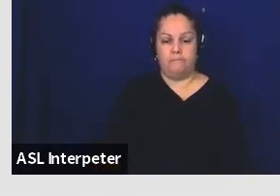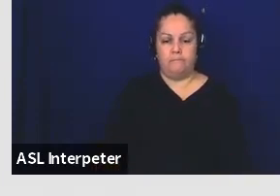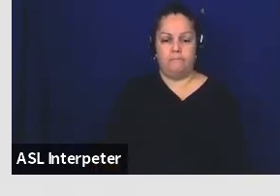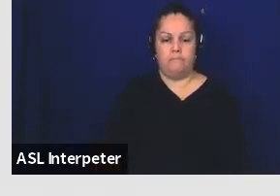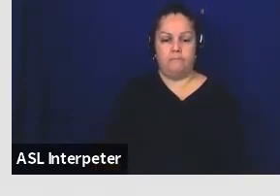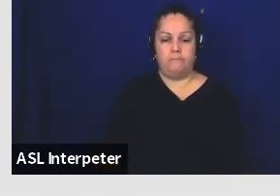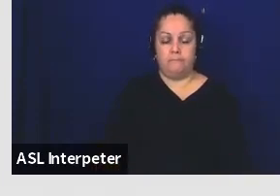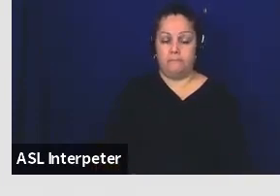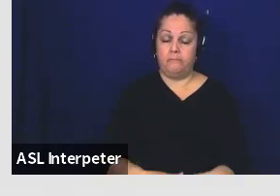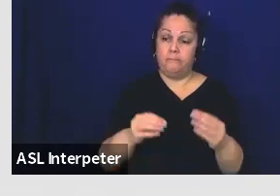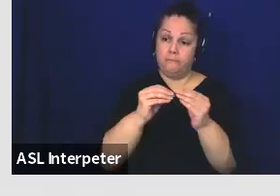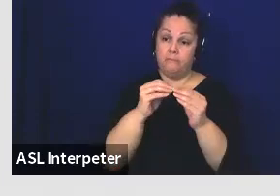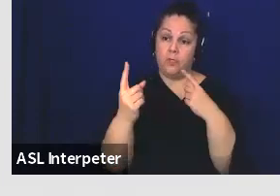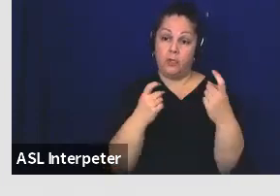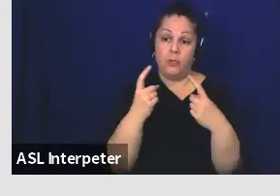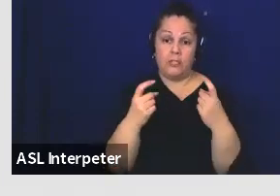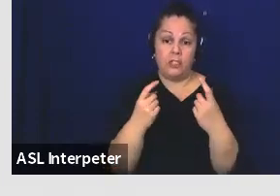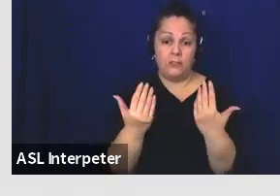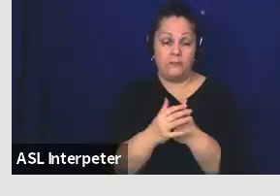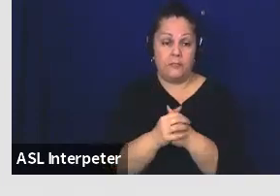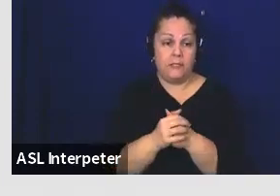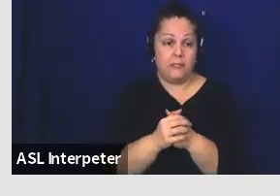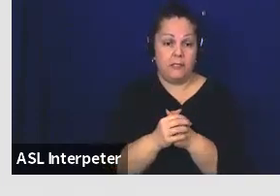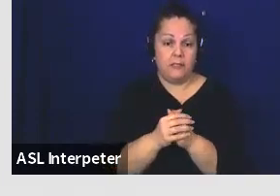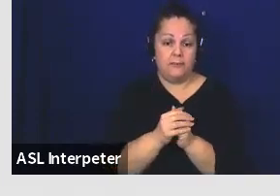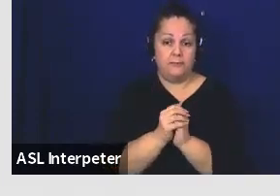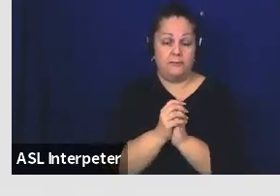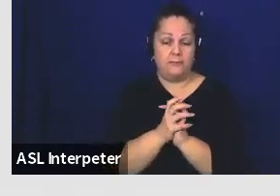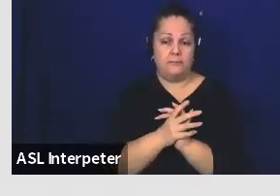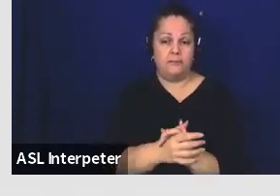Are there any additional questions that I can answer right now?